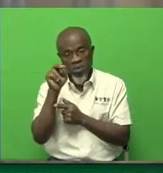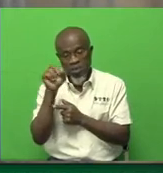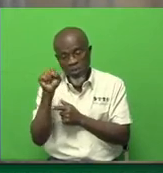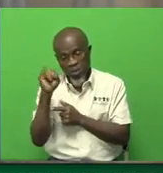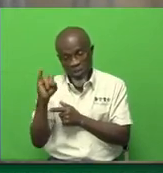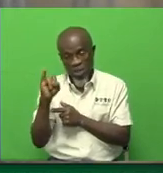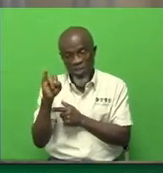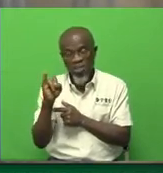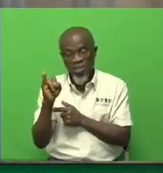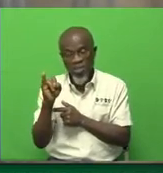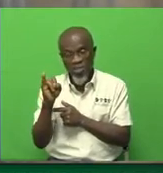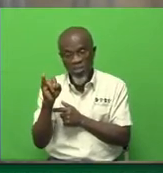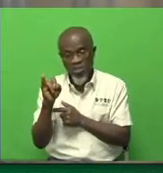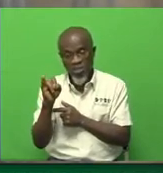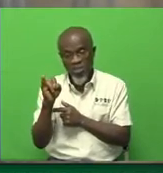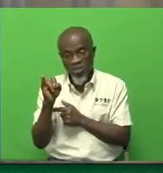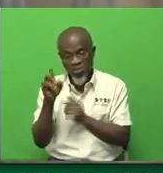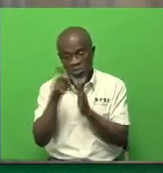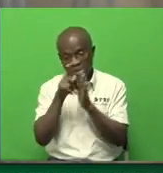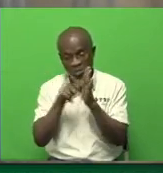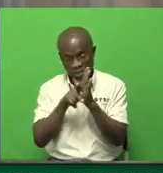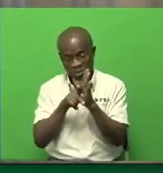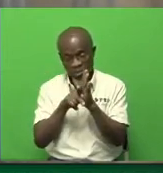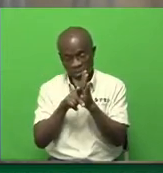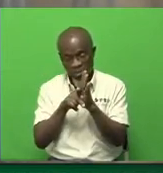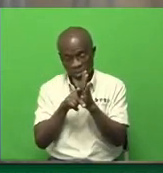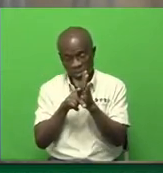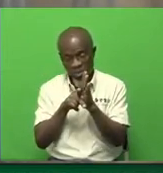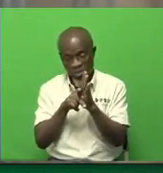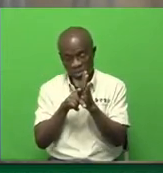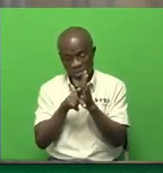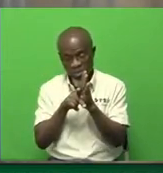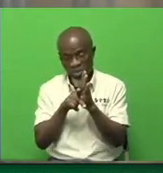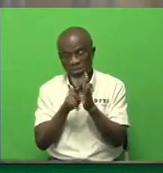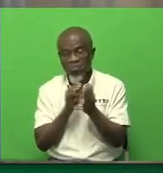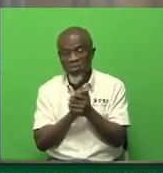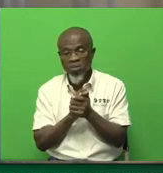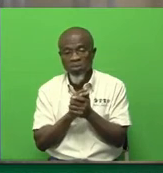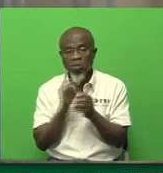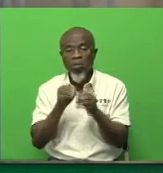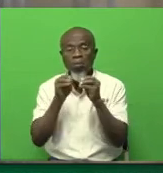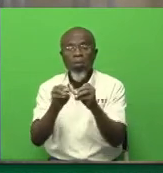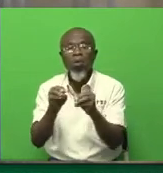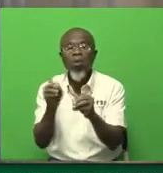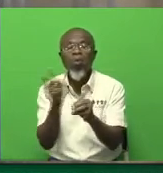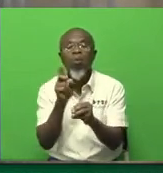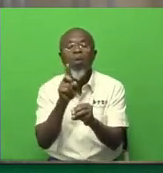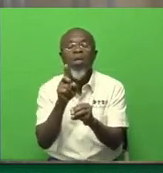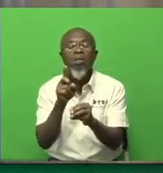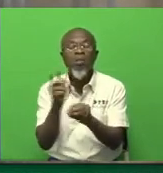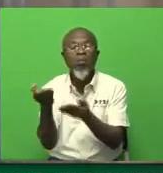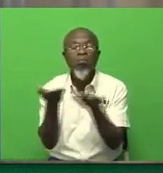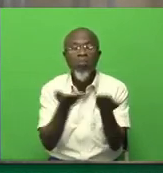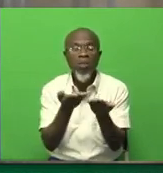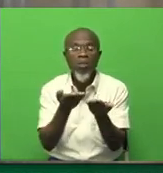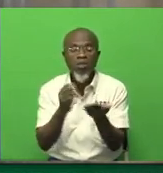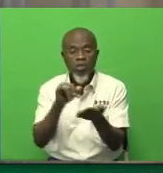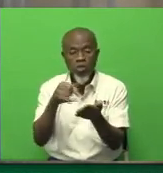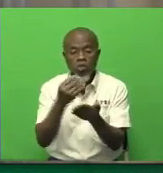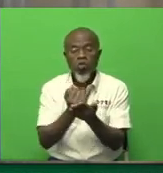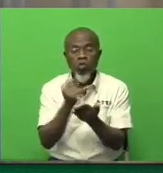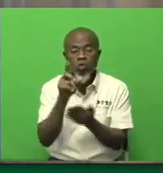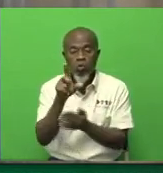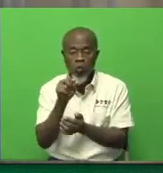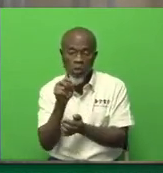Institute bill was laid June 2018. in the third session of the 11th